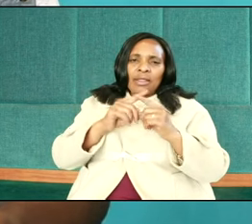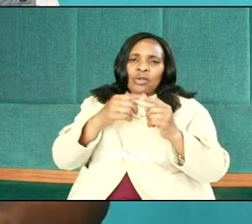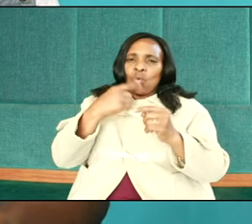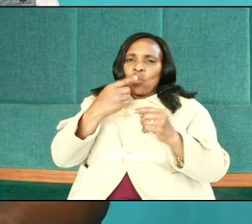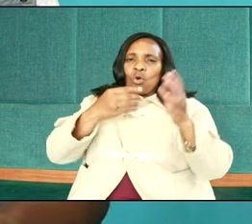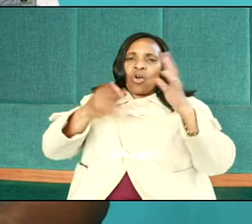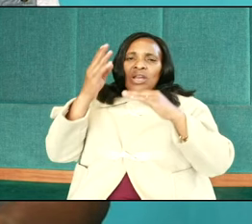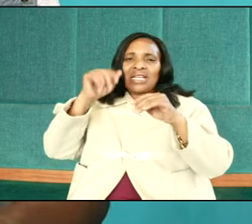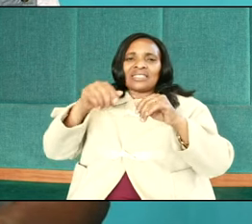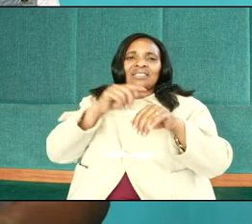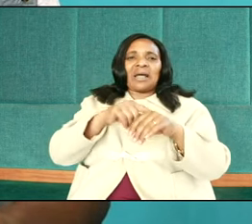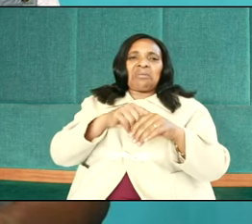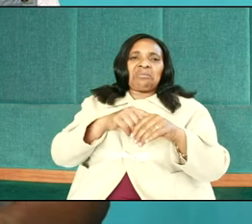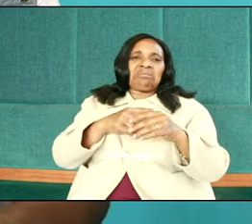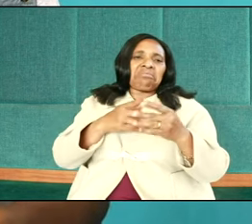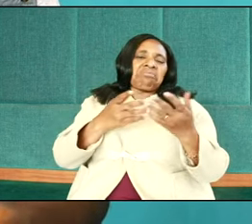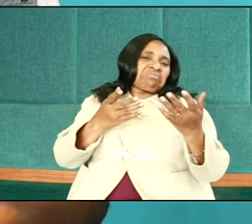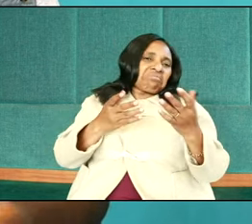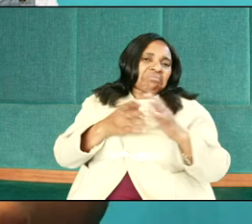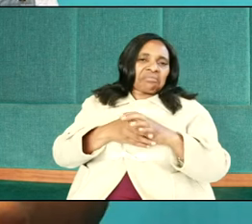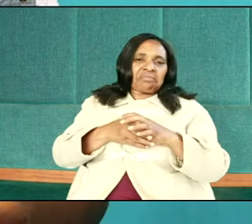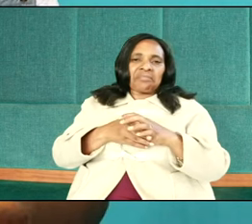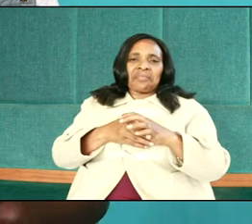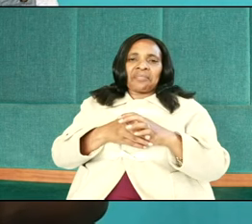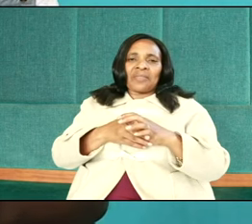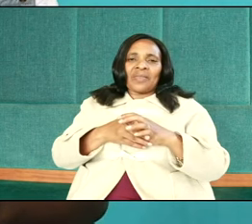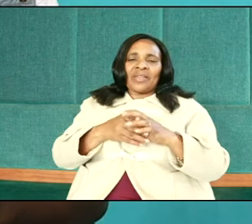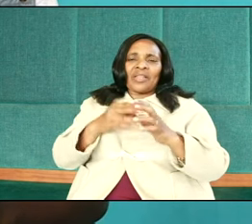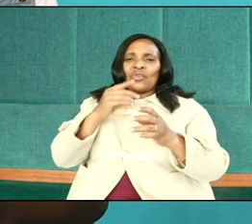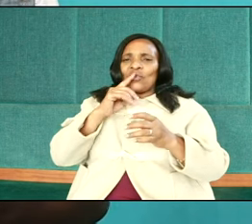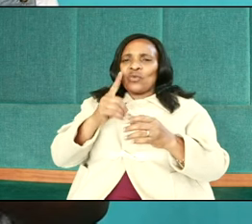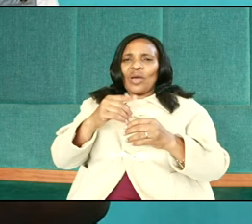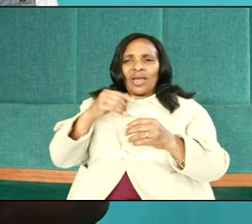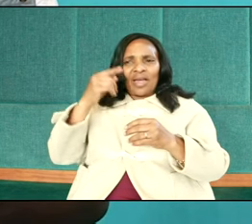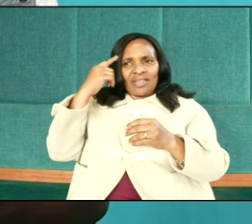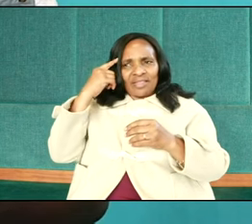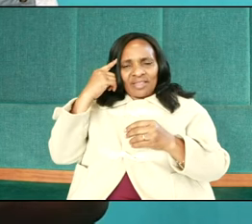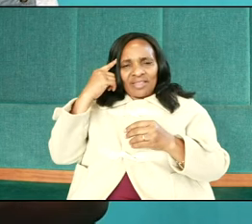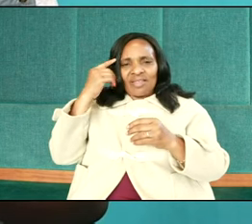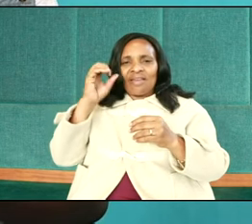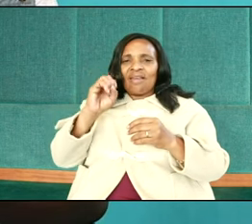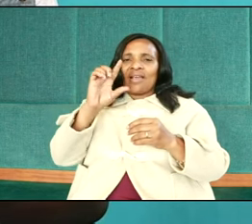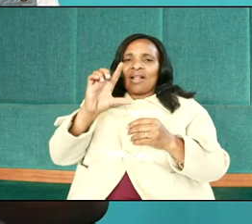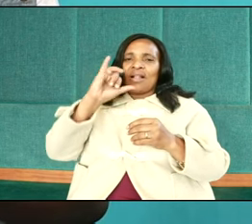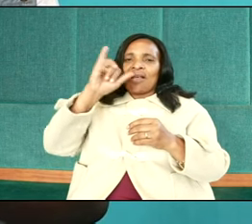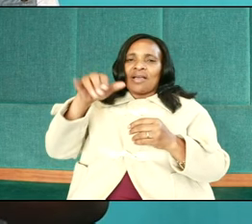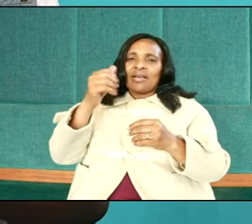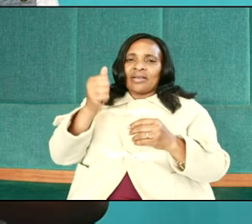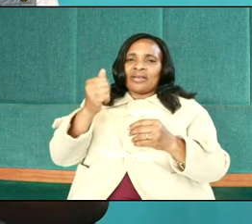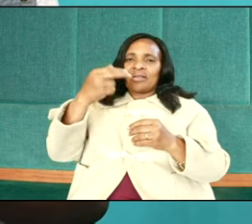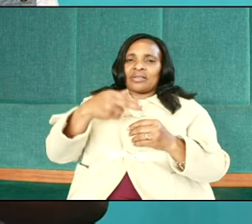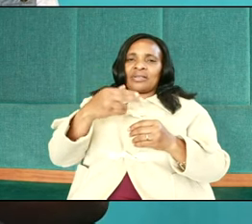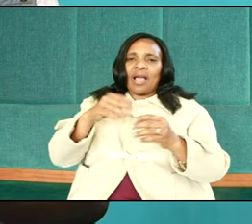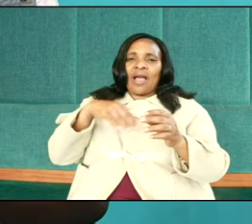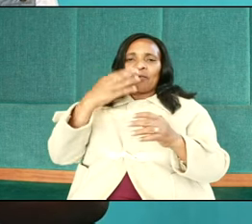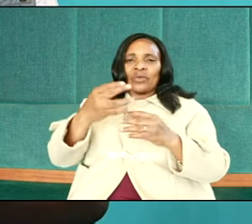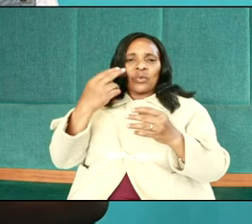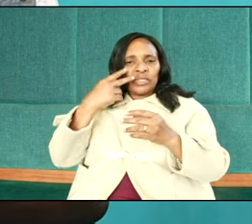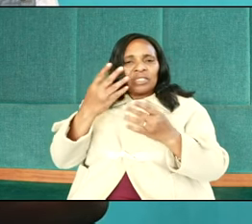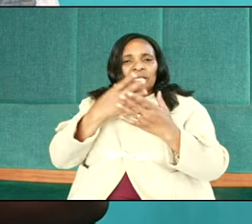point? So I think we are like Elijah. After we see